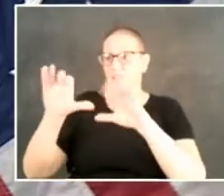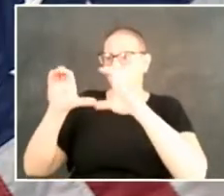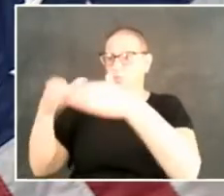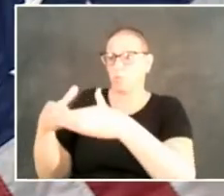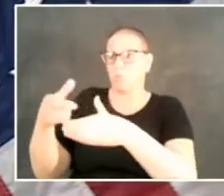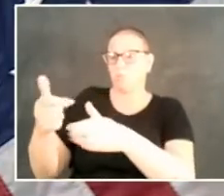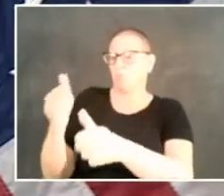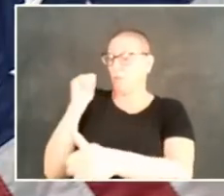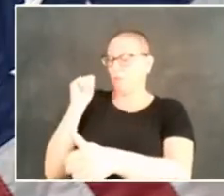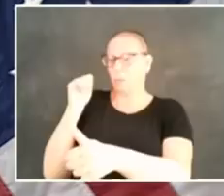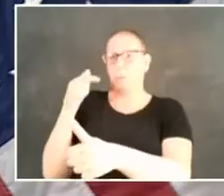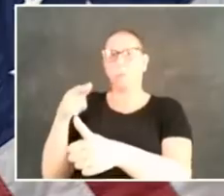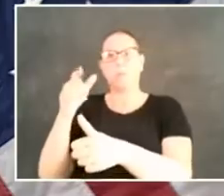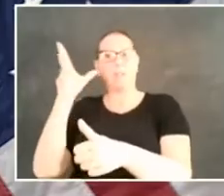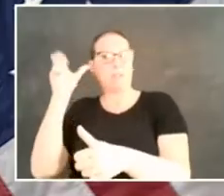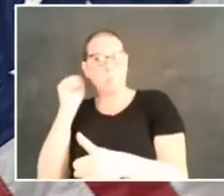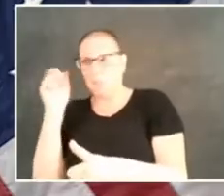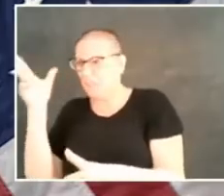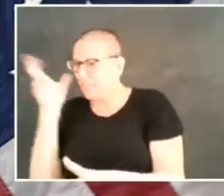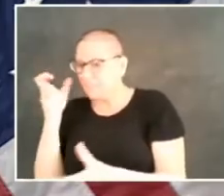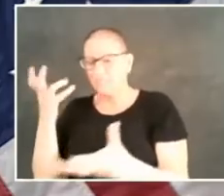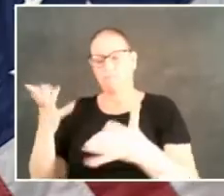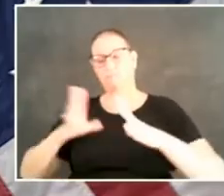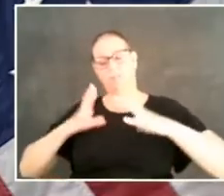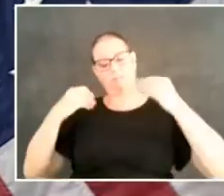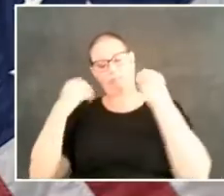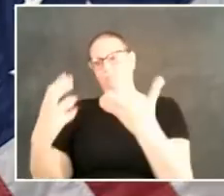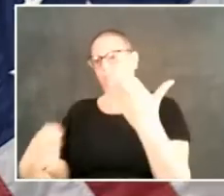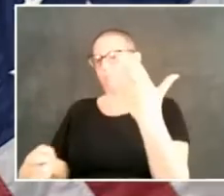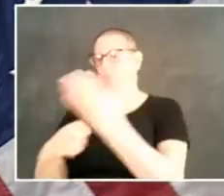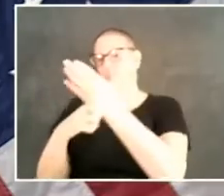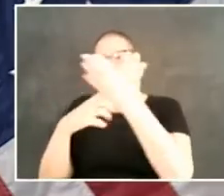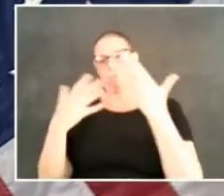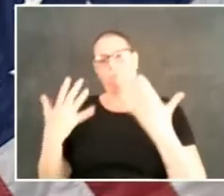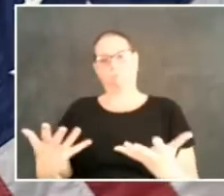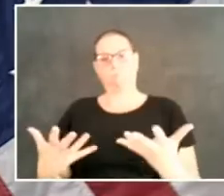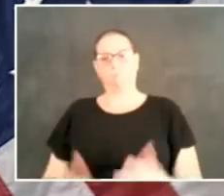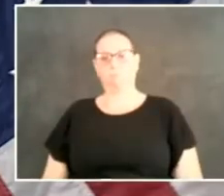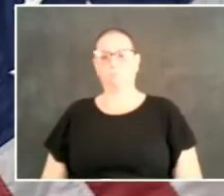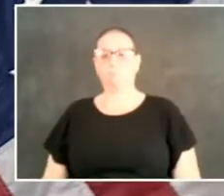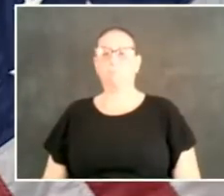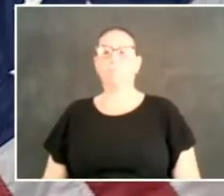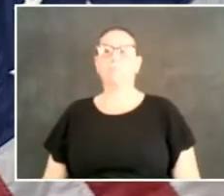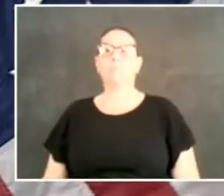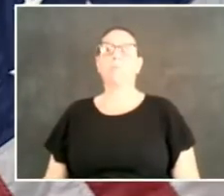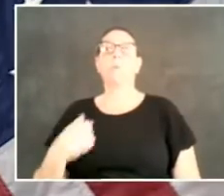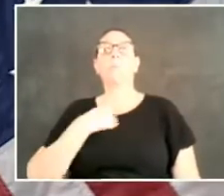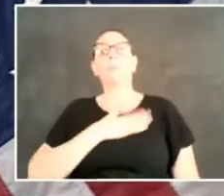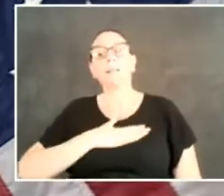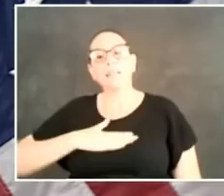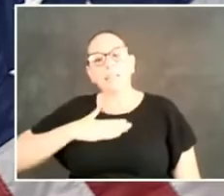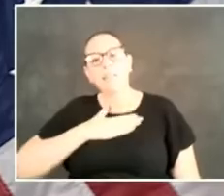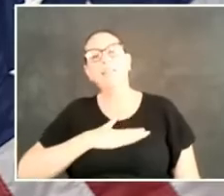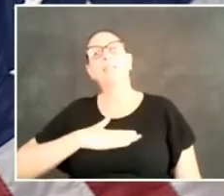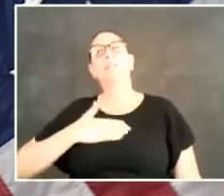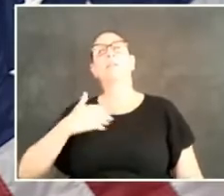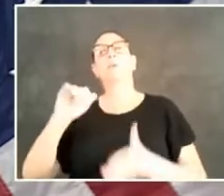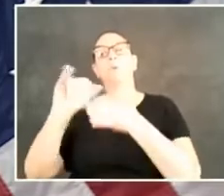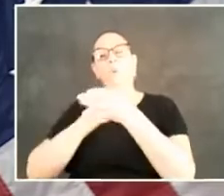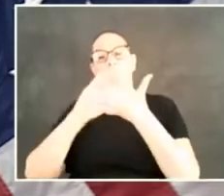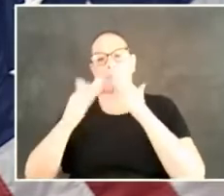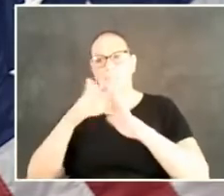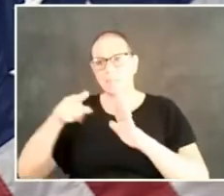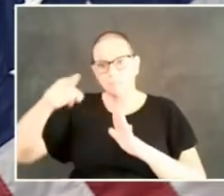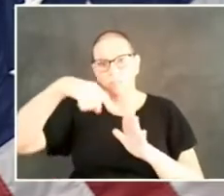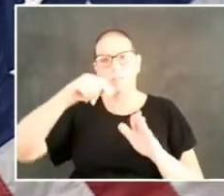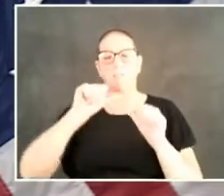the summons point. But we urge New Yorkers to hang in there with us. We are going to get through this,